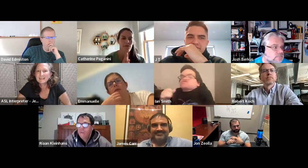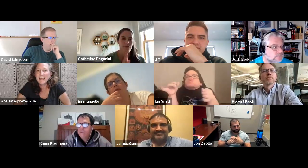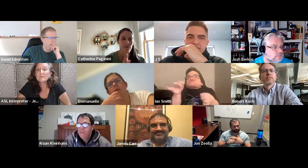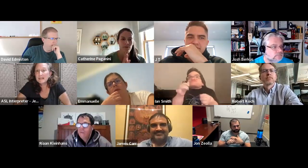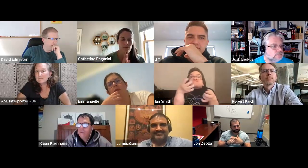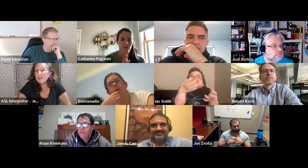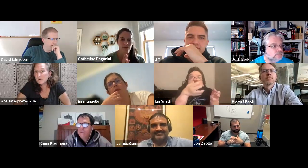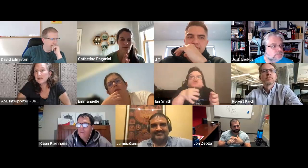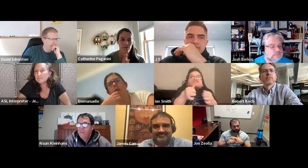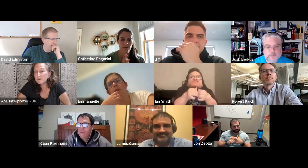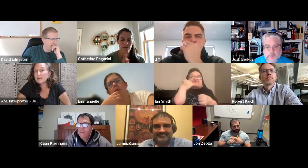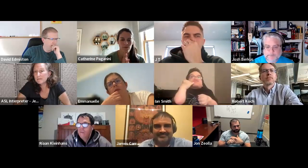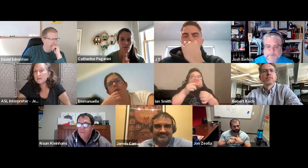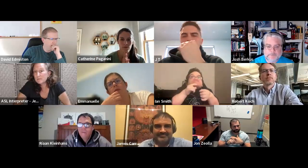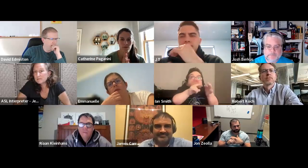And